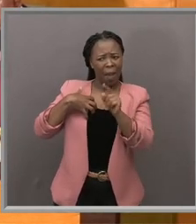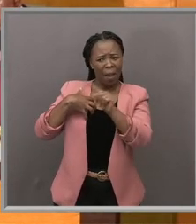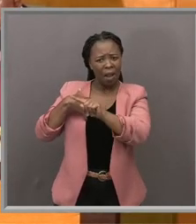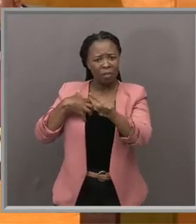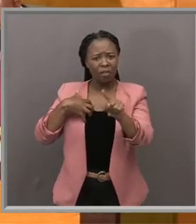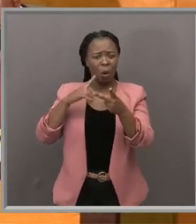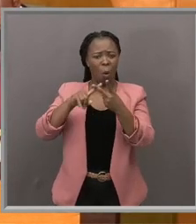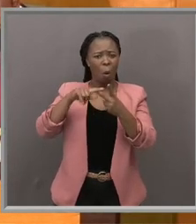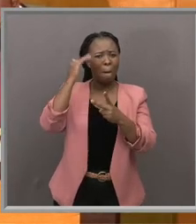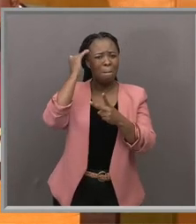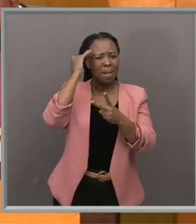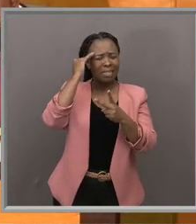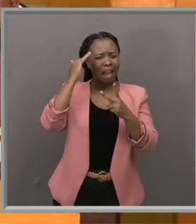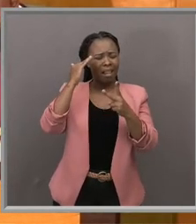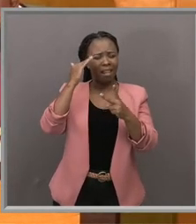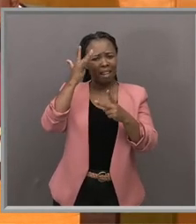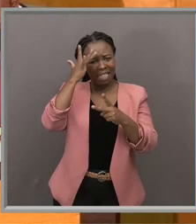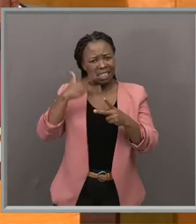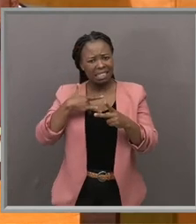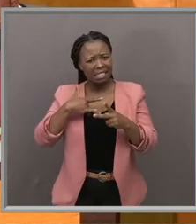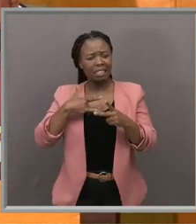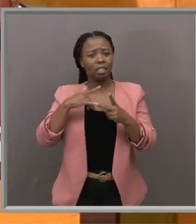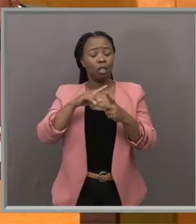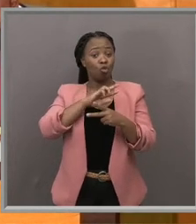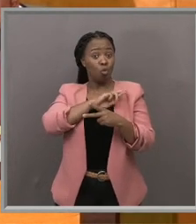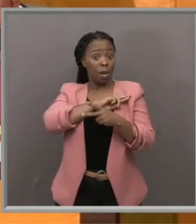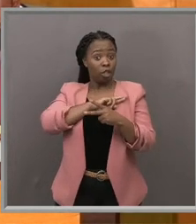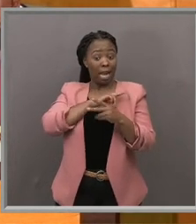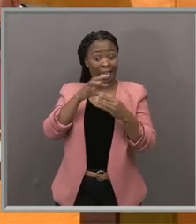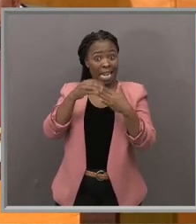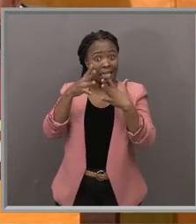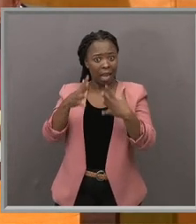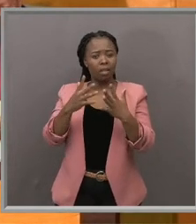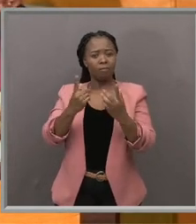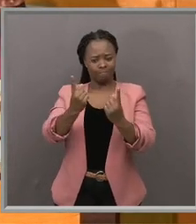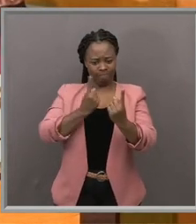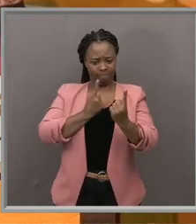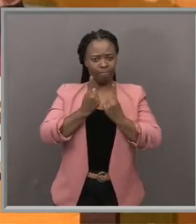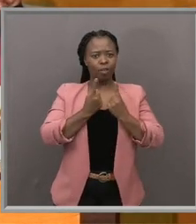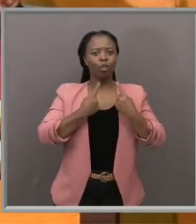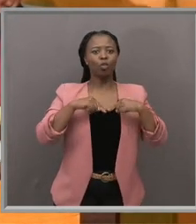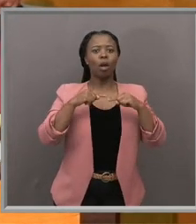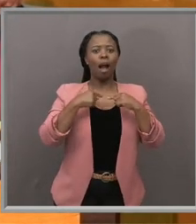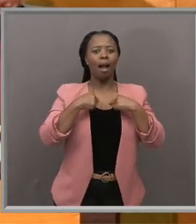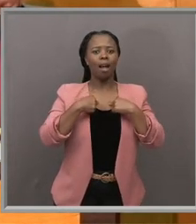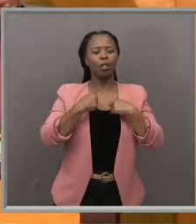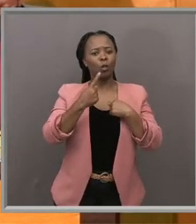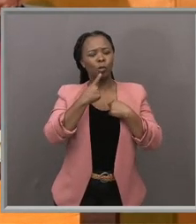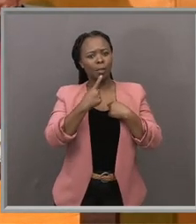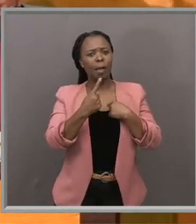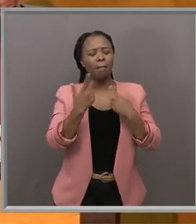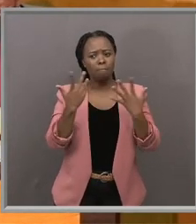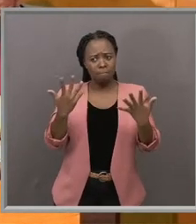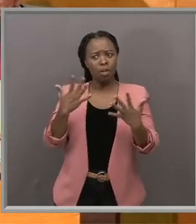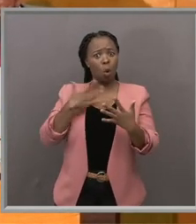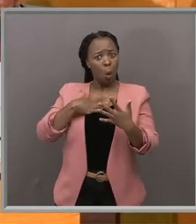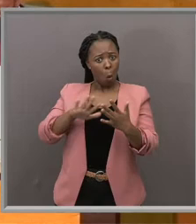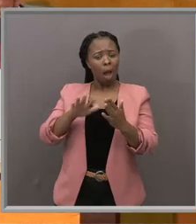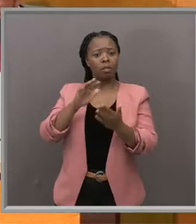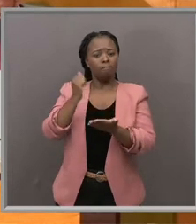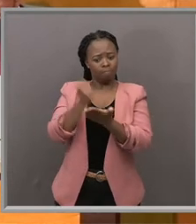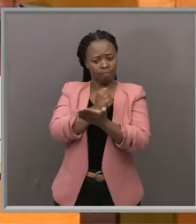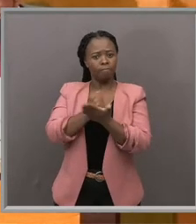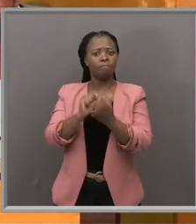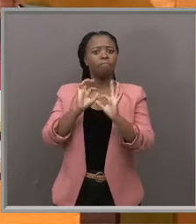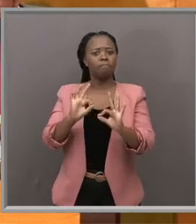mental illness was rising, religious leaders were coming to us to say, we too want to be accredited to be able to